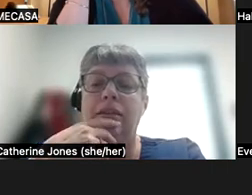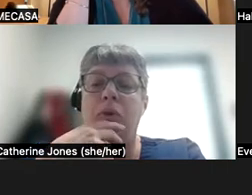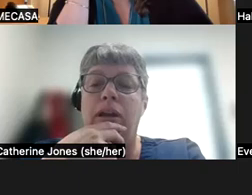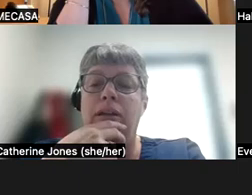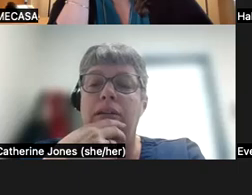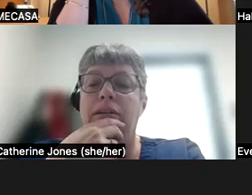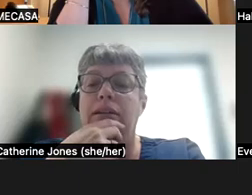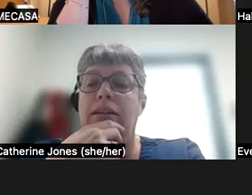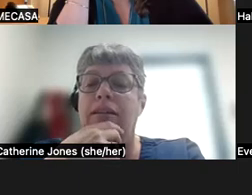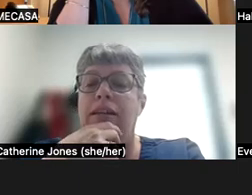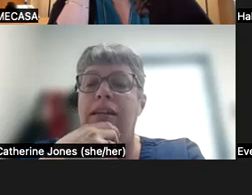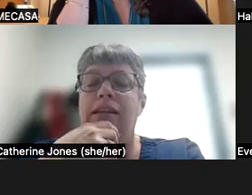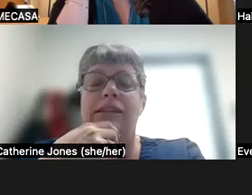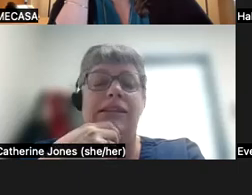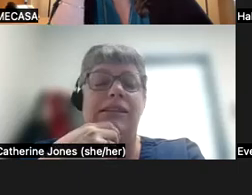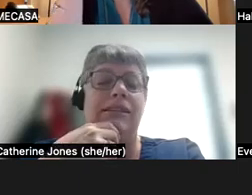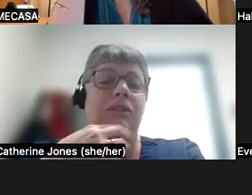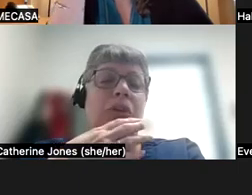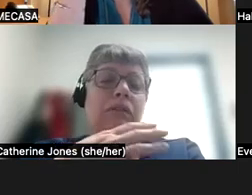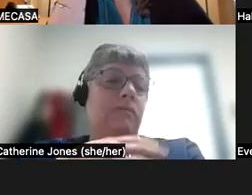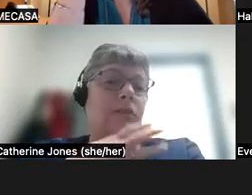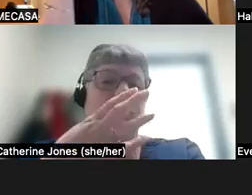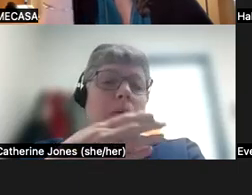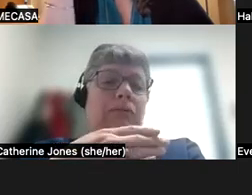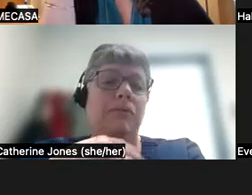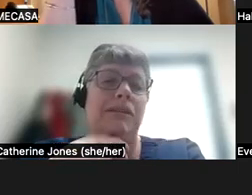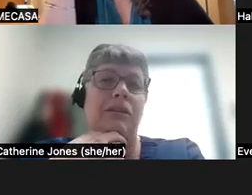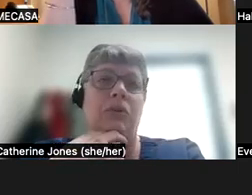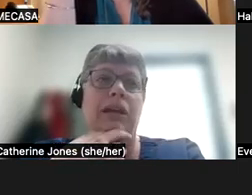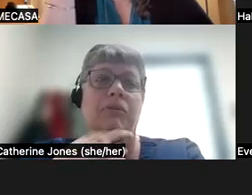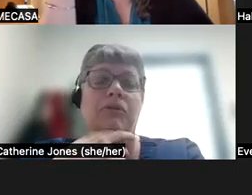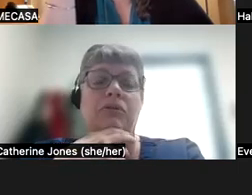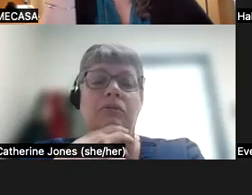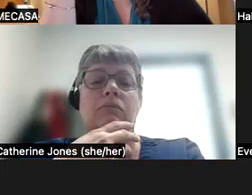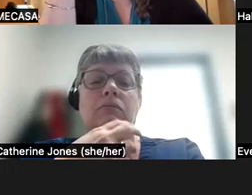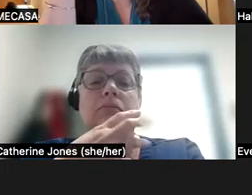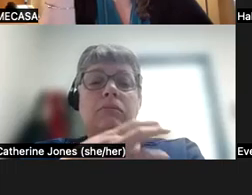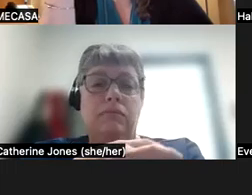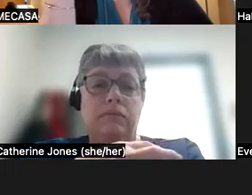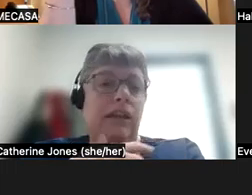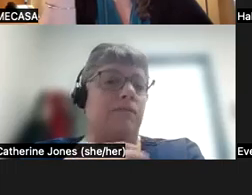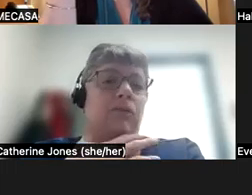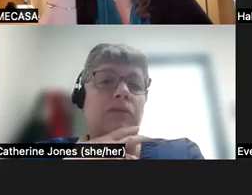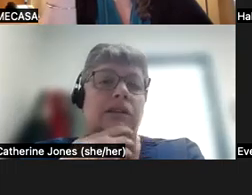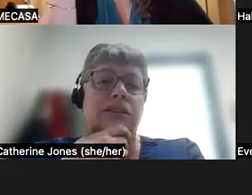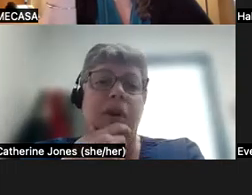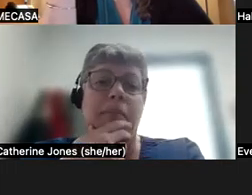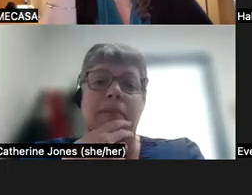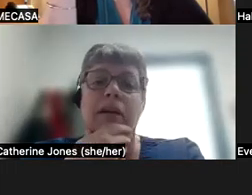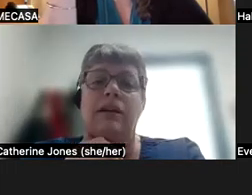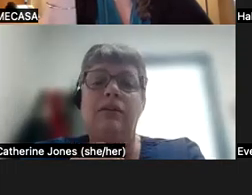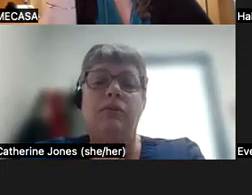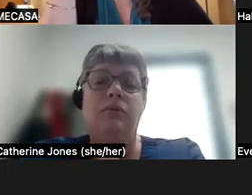had someone that needed assistance and we, for whatever reason, weren't able to get full funds